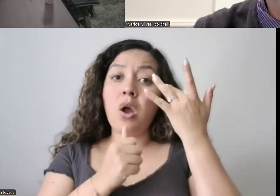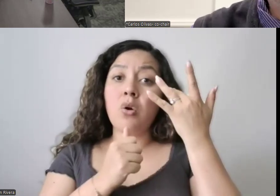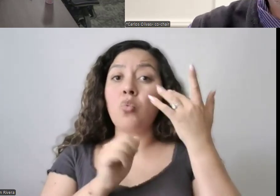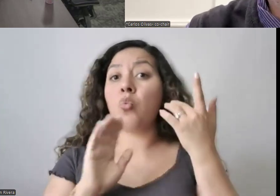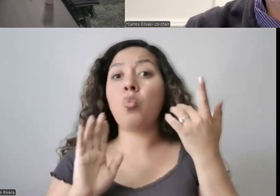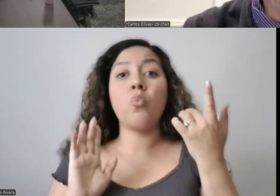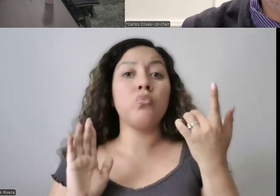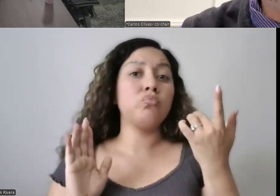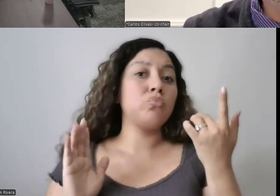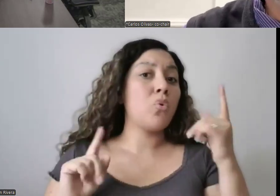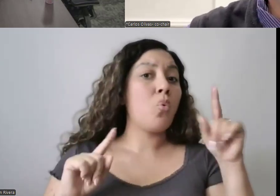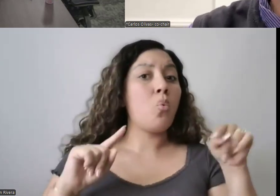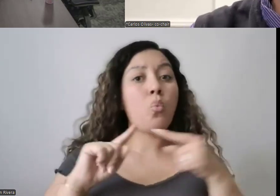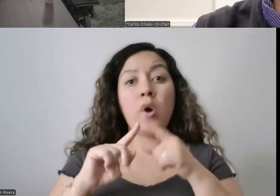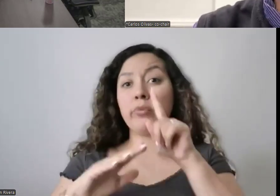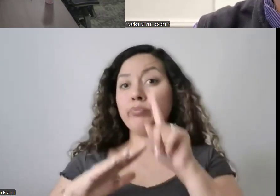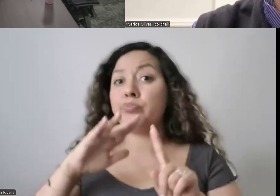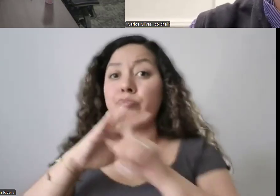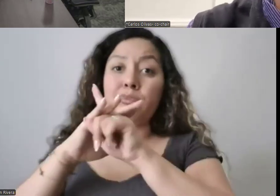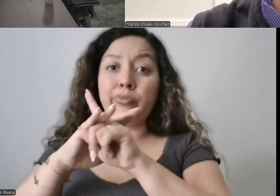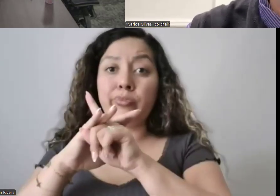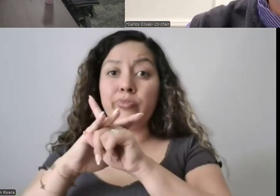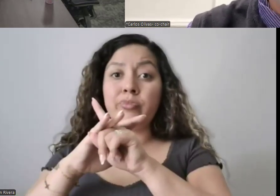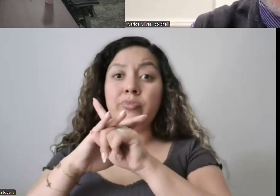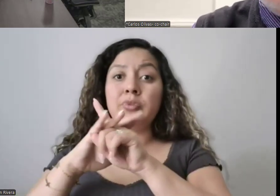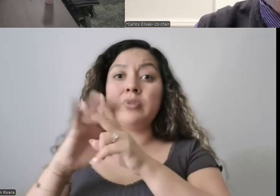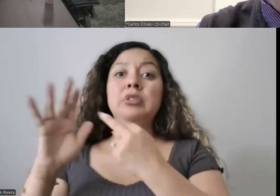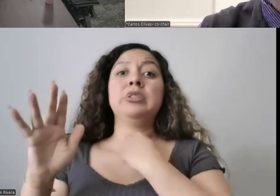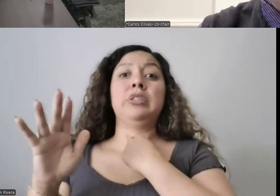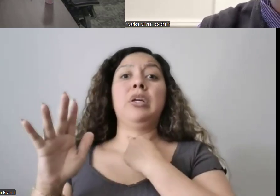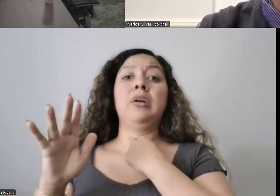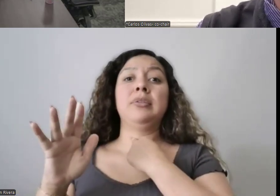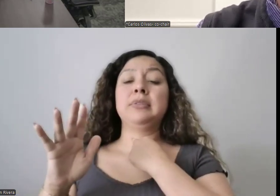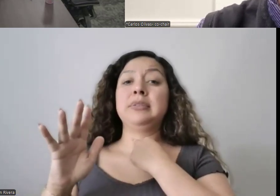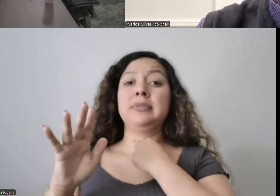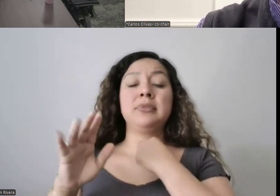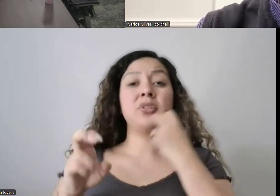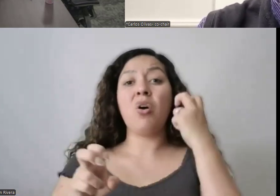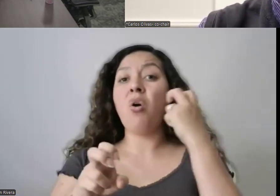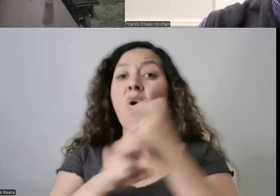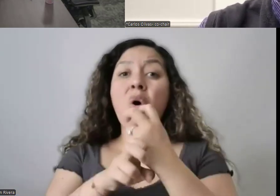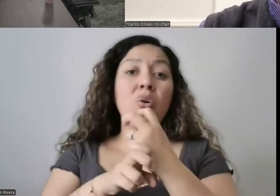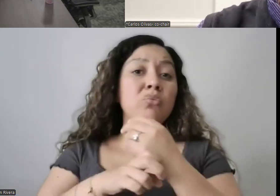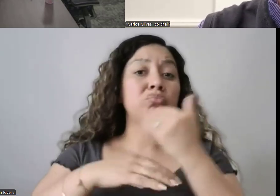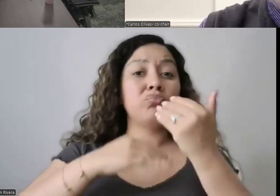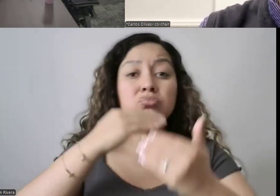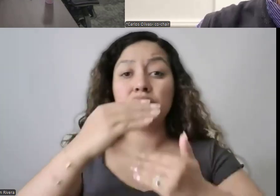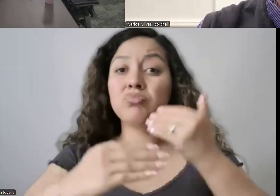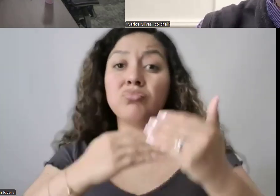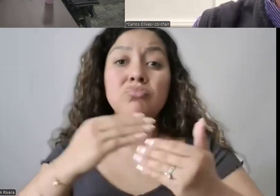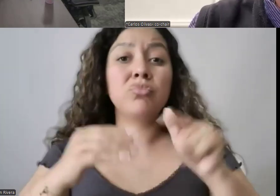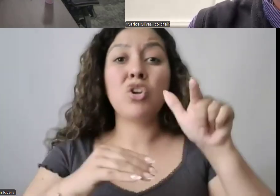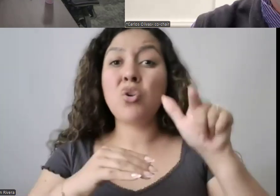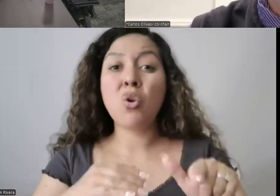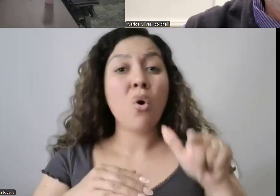this void, it's hard to get out. It's hard to get out of this low-level depression that I've been